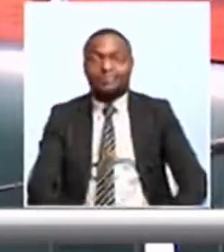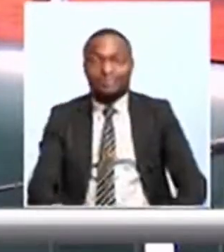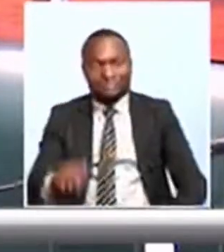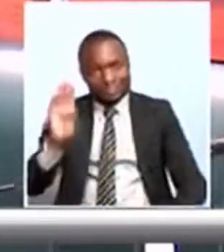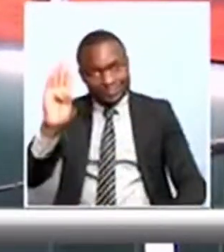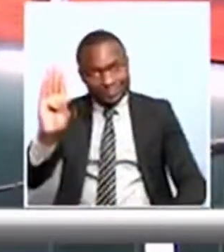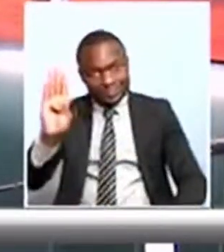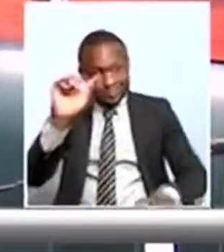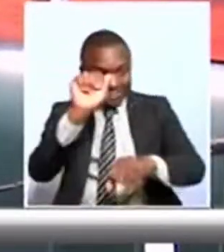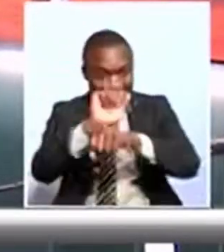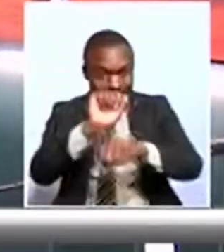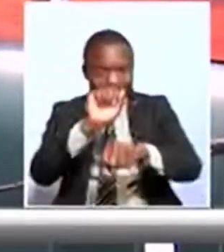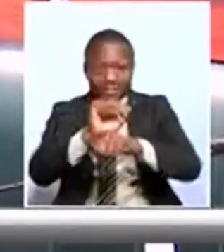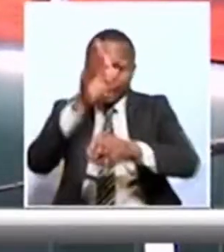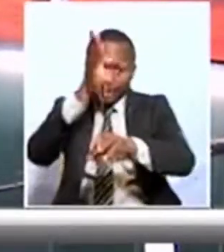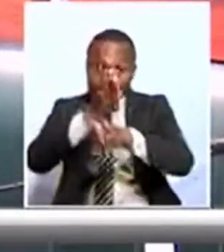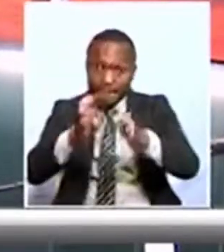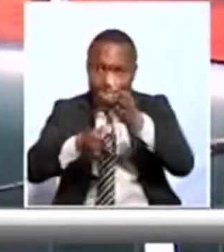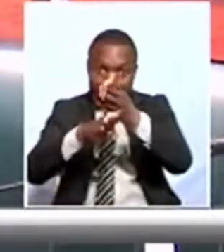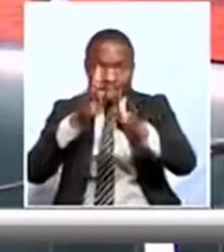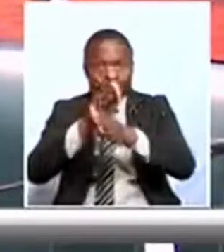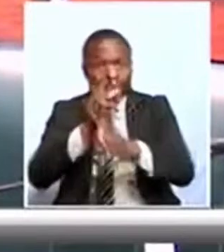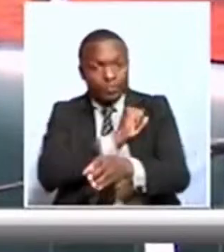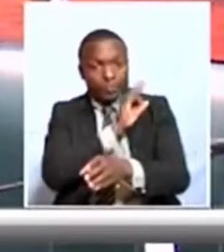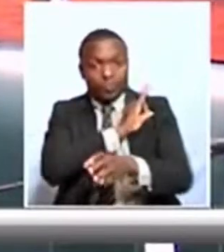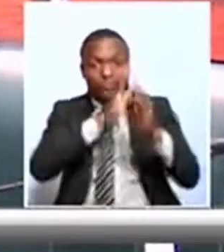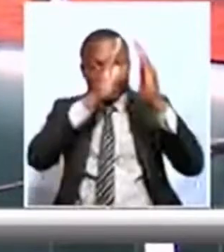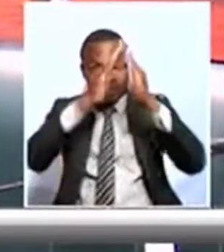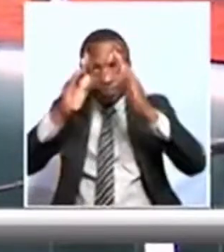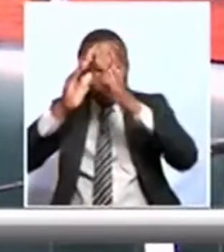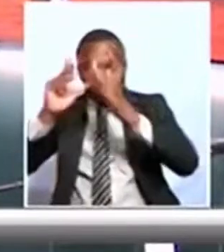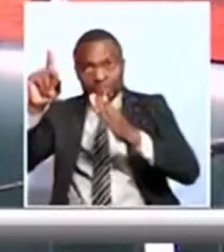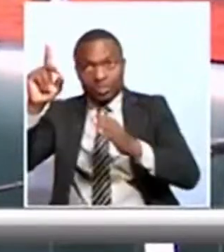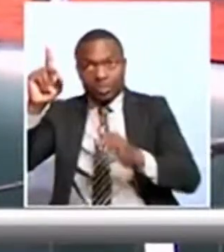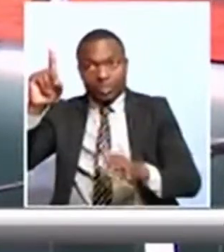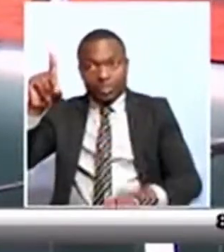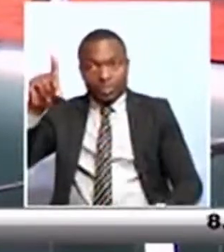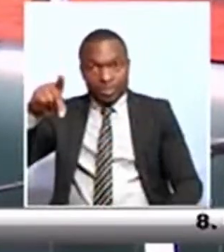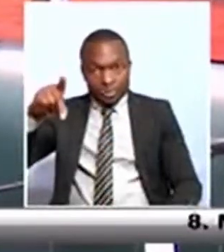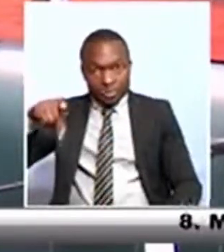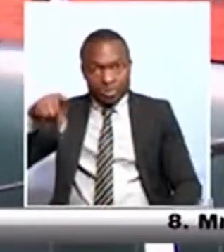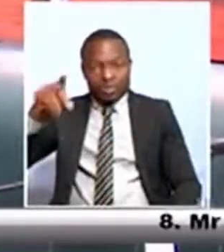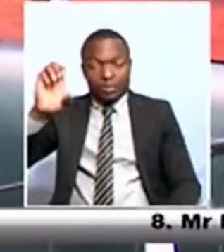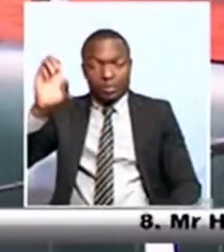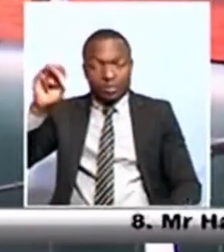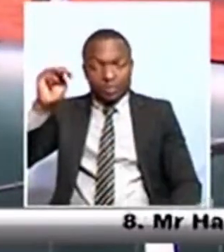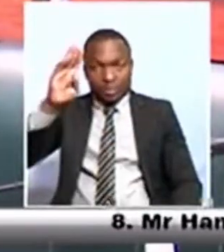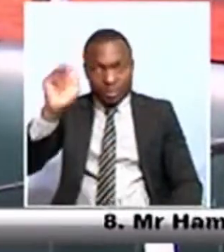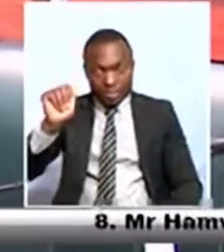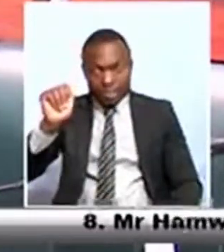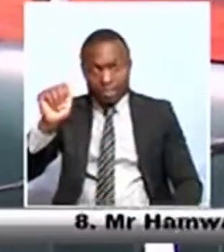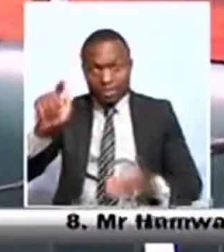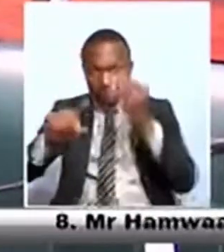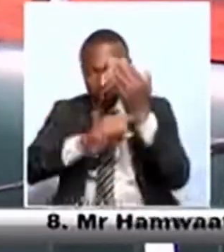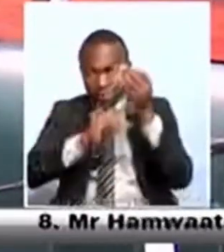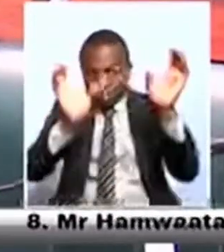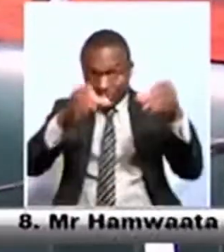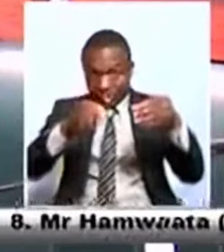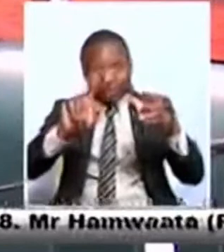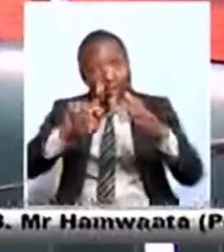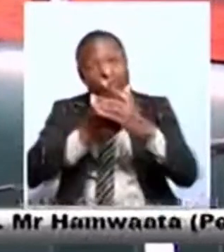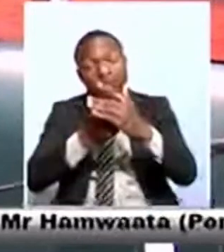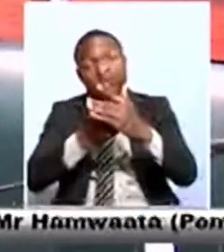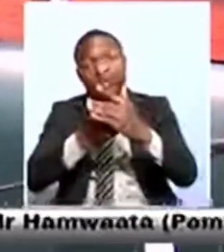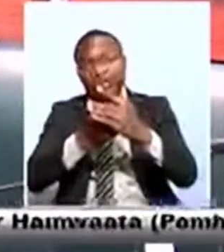B, works for the construction of staff houses for Pemba Town Council will resume in the fourth